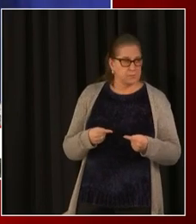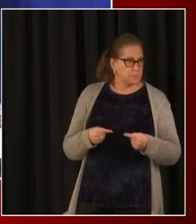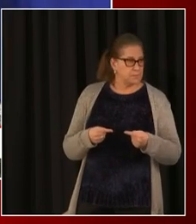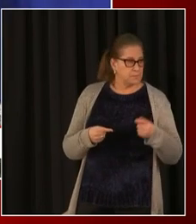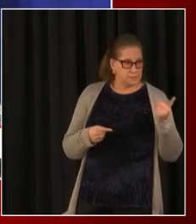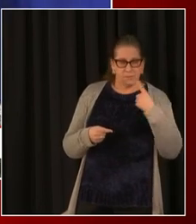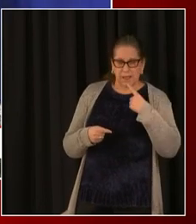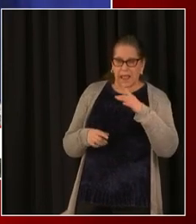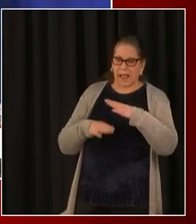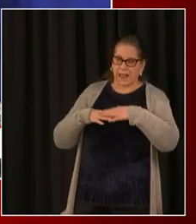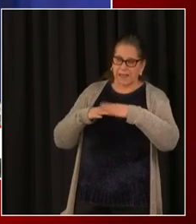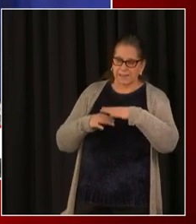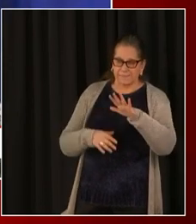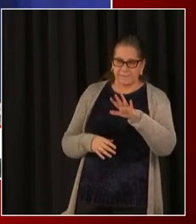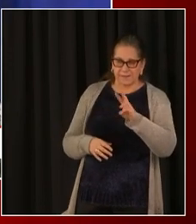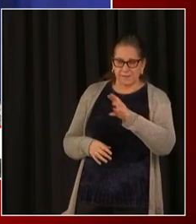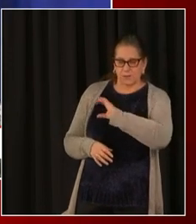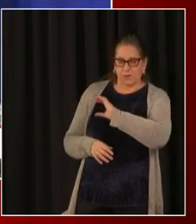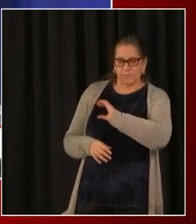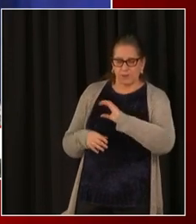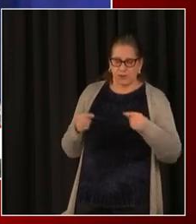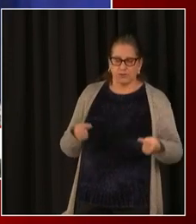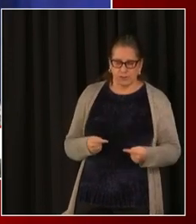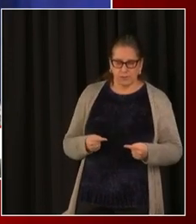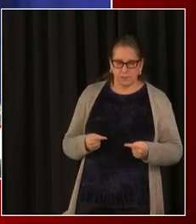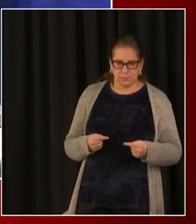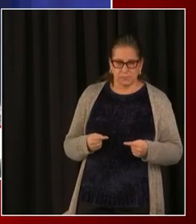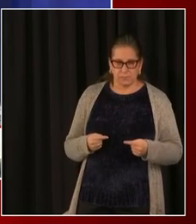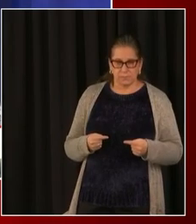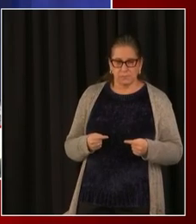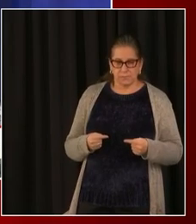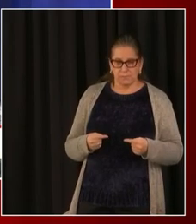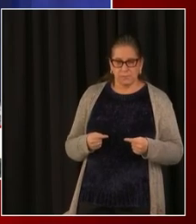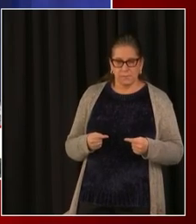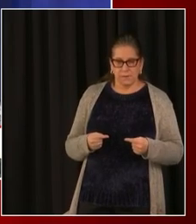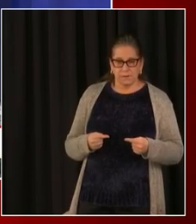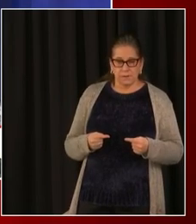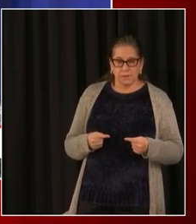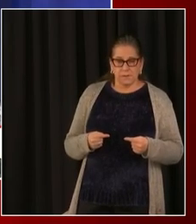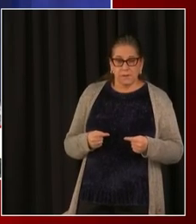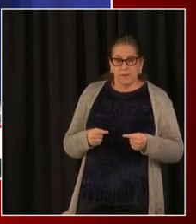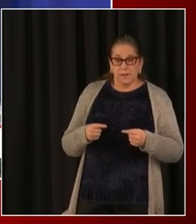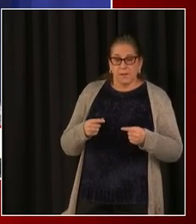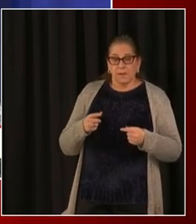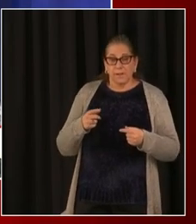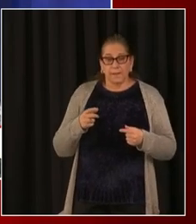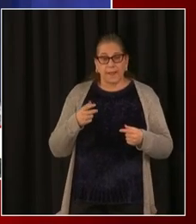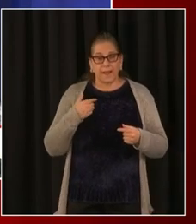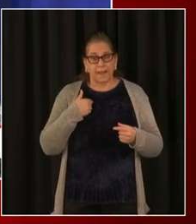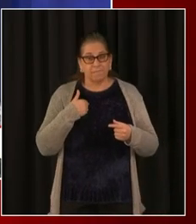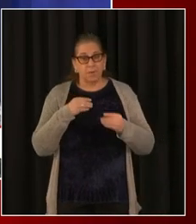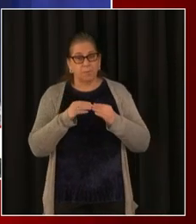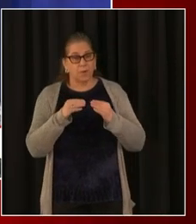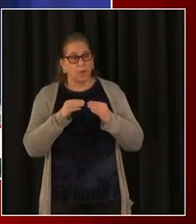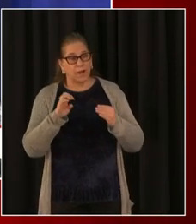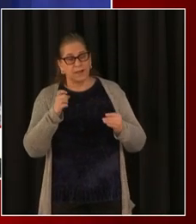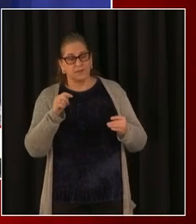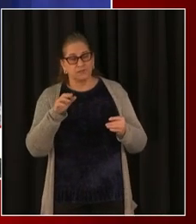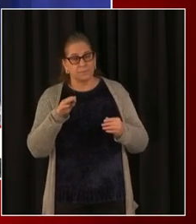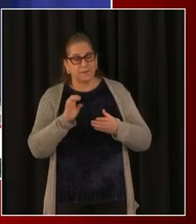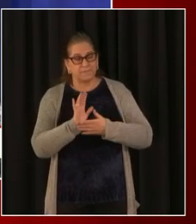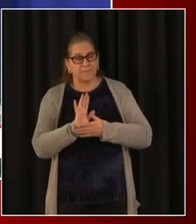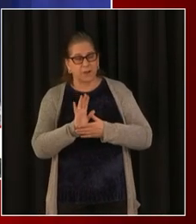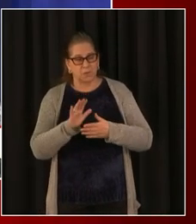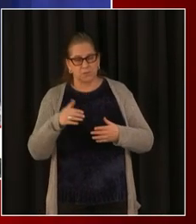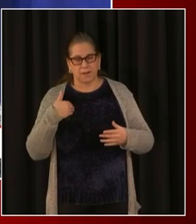form, or fashion doing that. Some, obviously, the more extreme videos that have been circulating on the internet. As I said